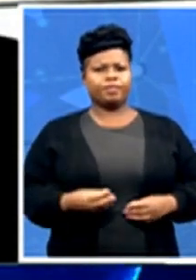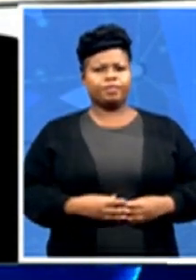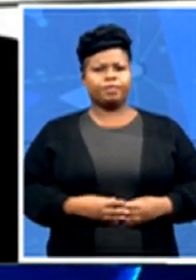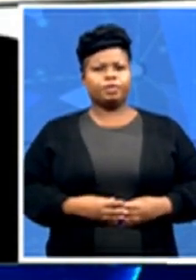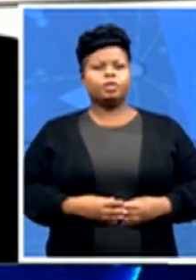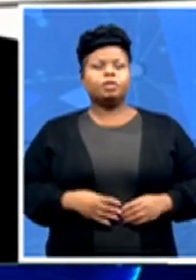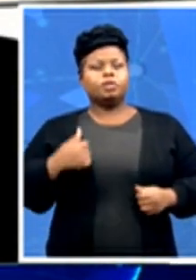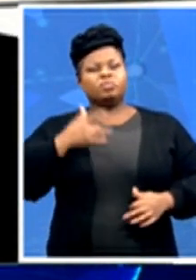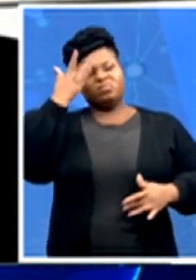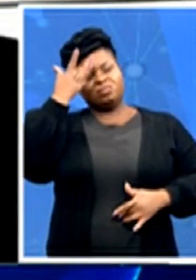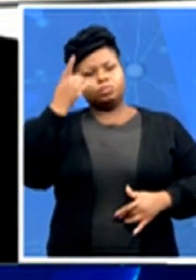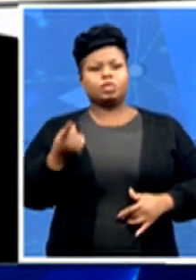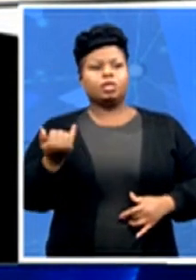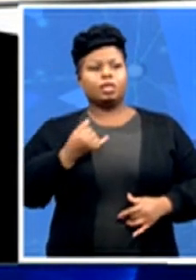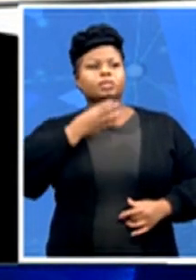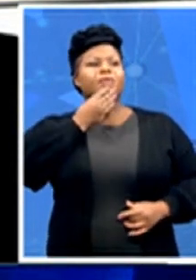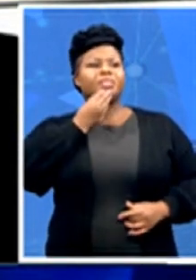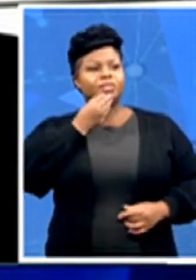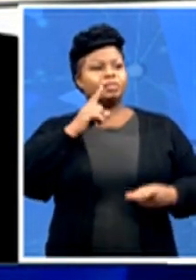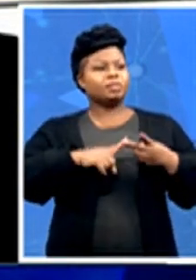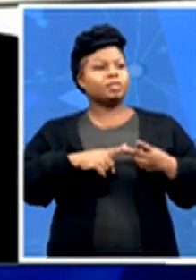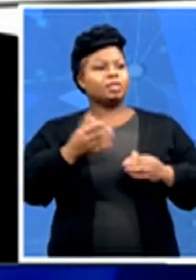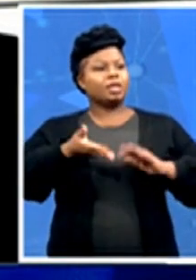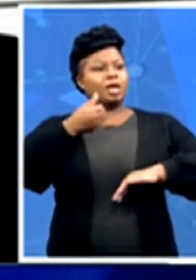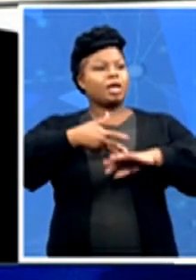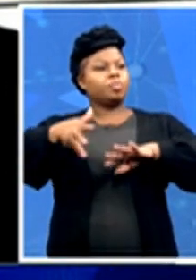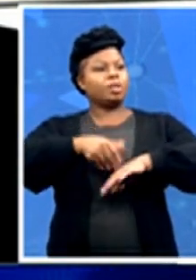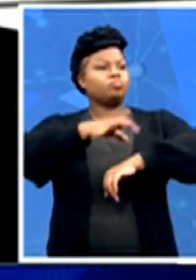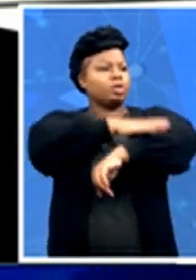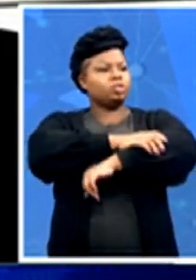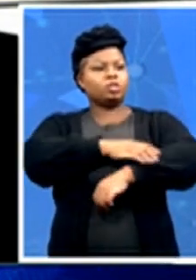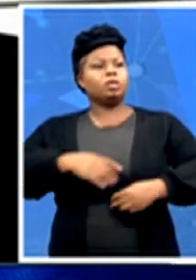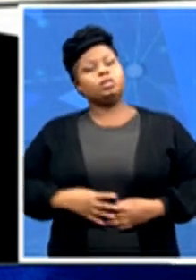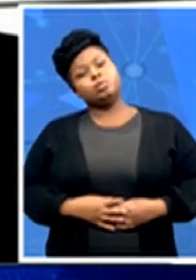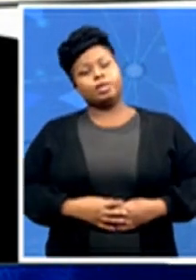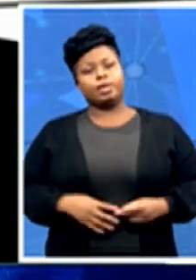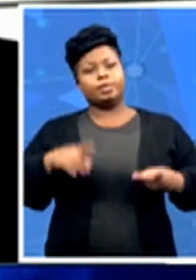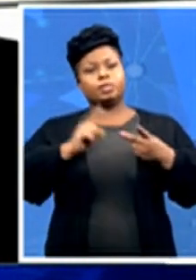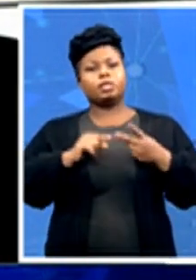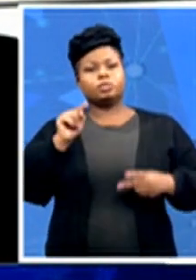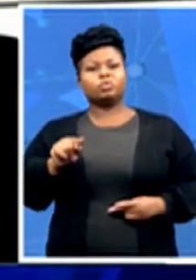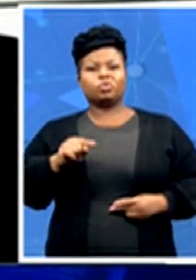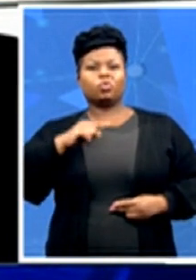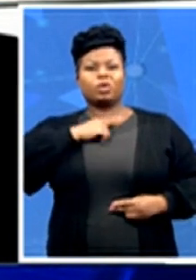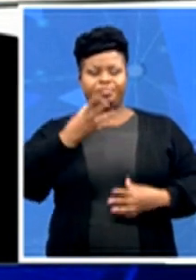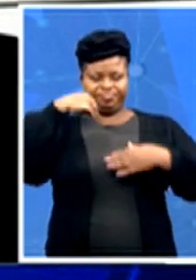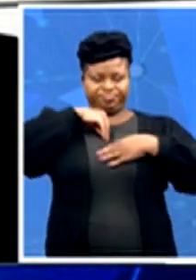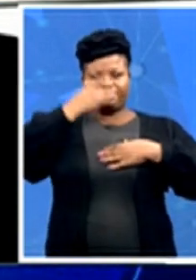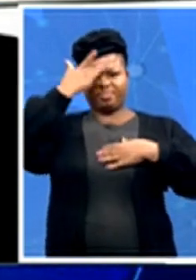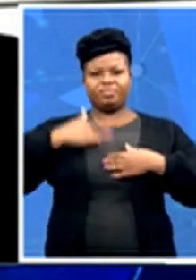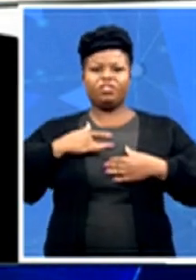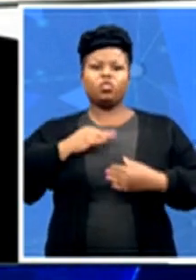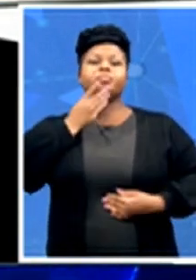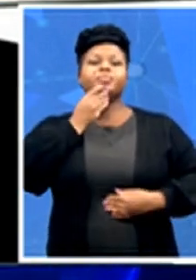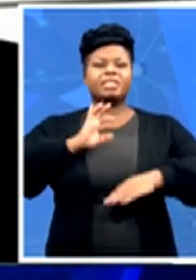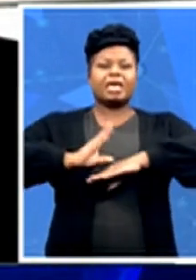and hypertension or cancer, we call these comorbidities. If you have one of those